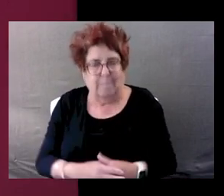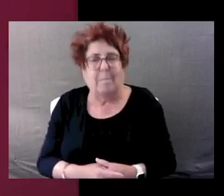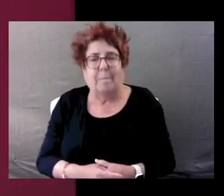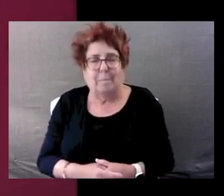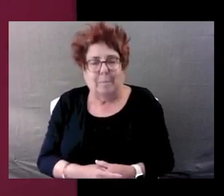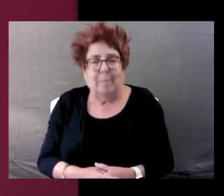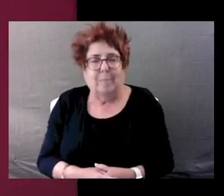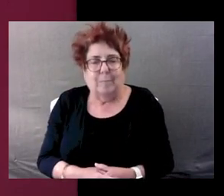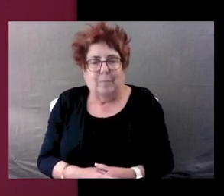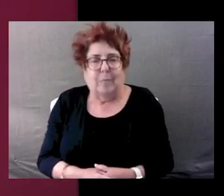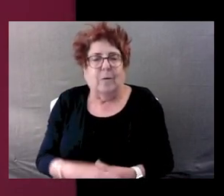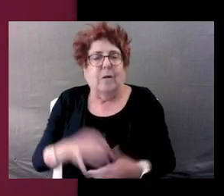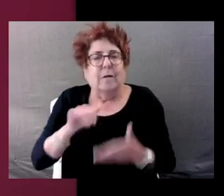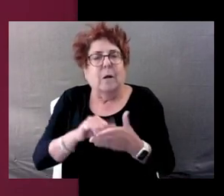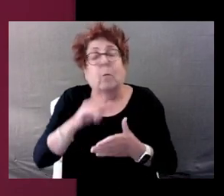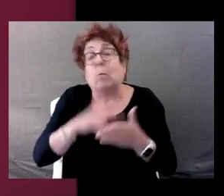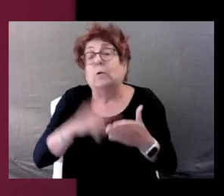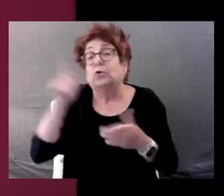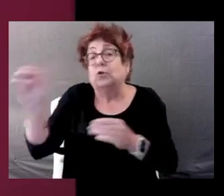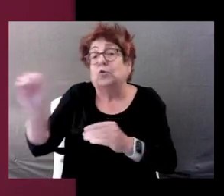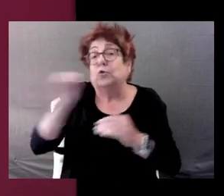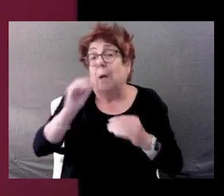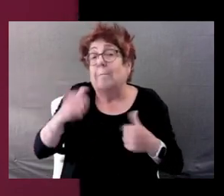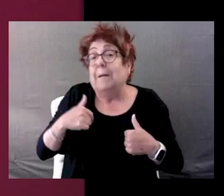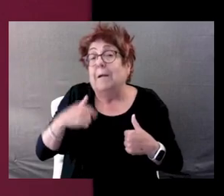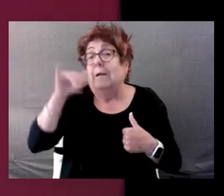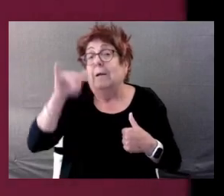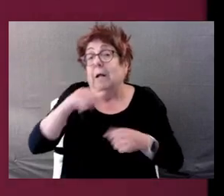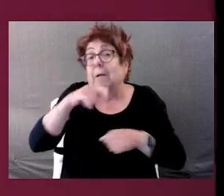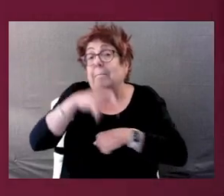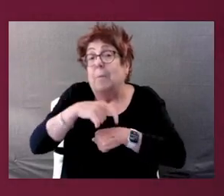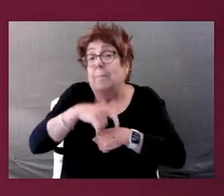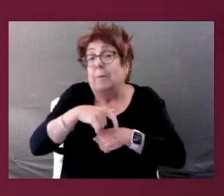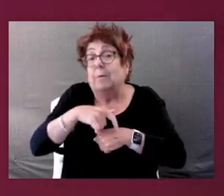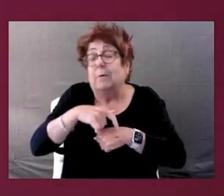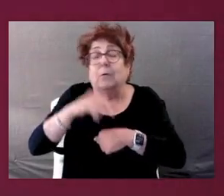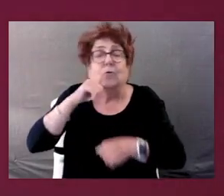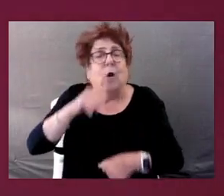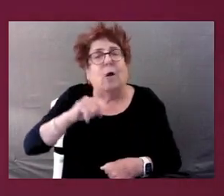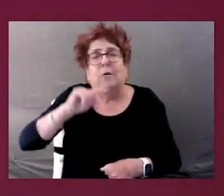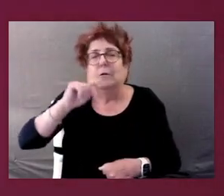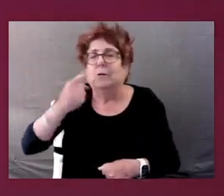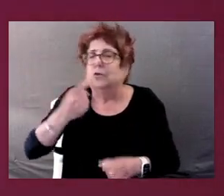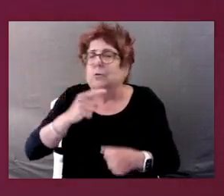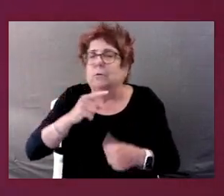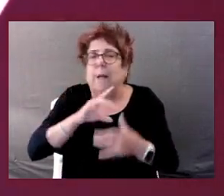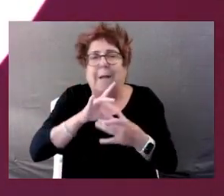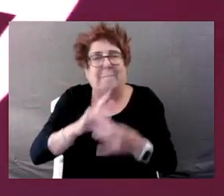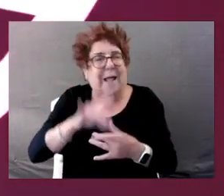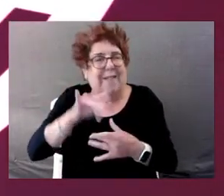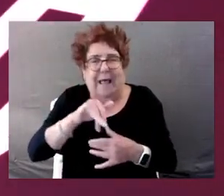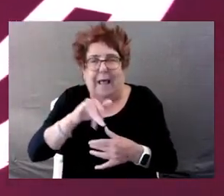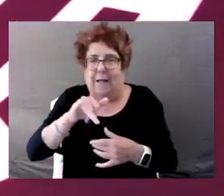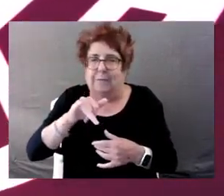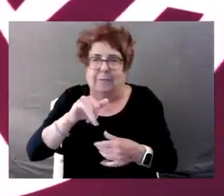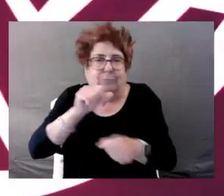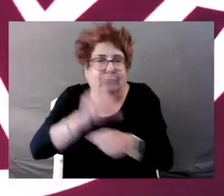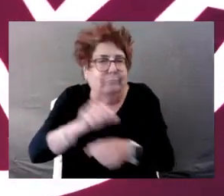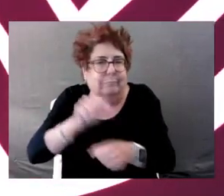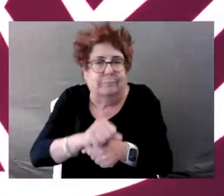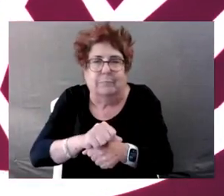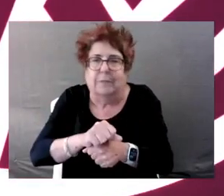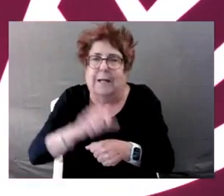That what Miss Carolyn taught me in that moment is that it wasn't just about the task at hand. If I had just reduced her to